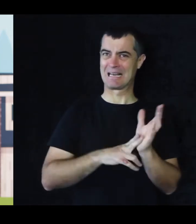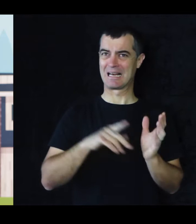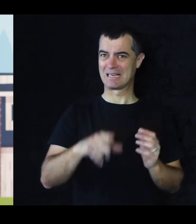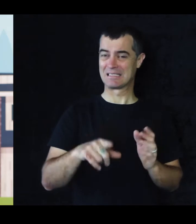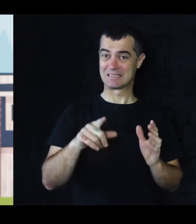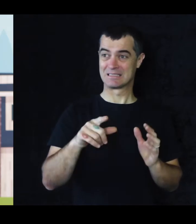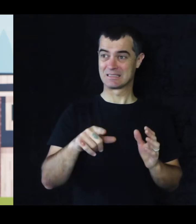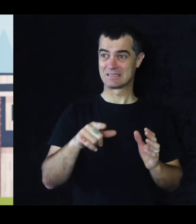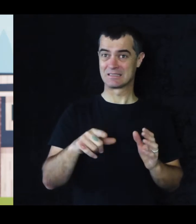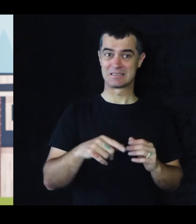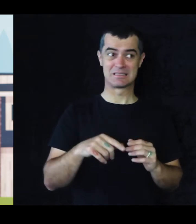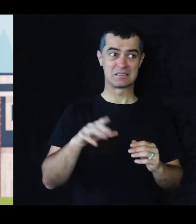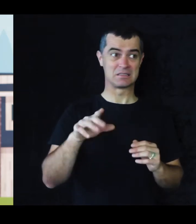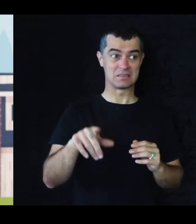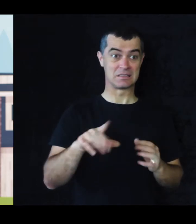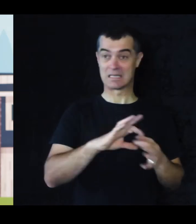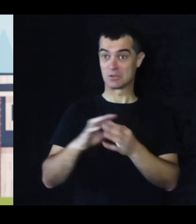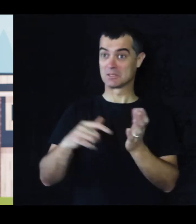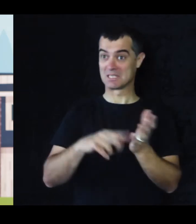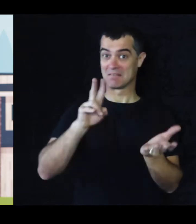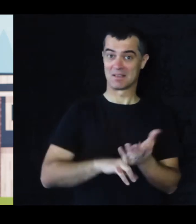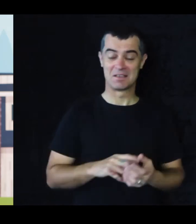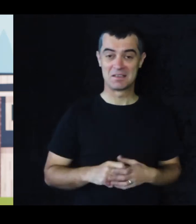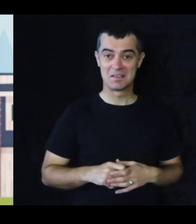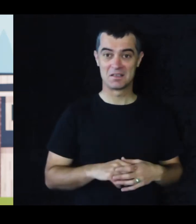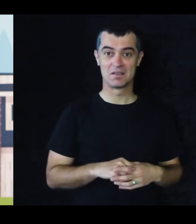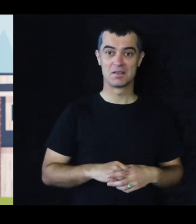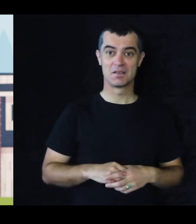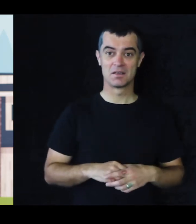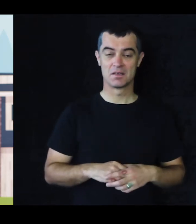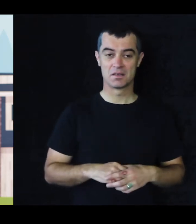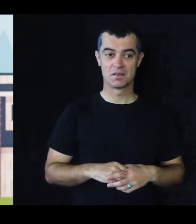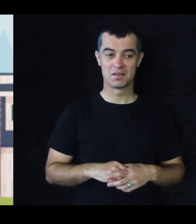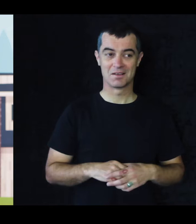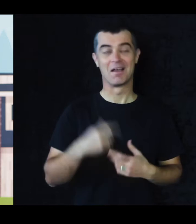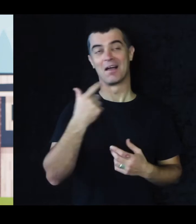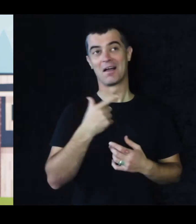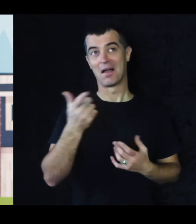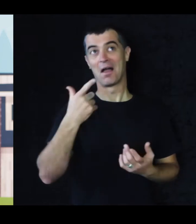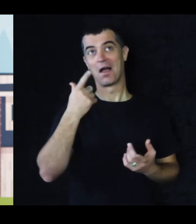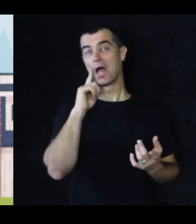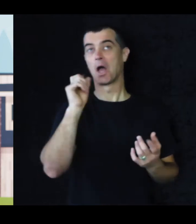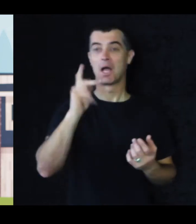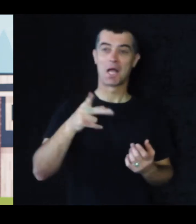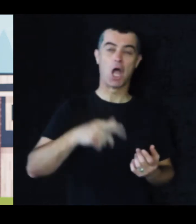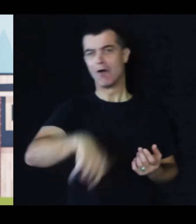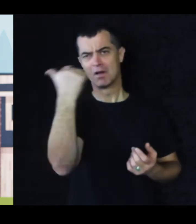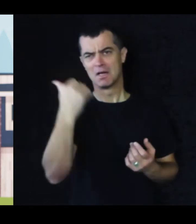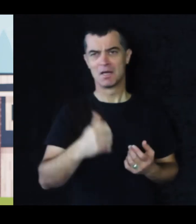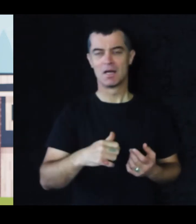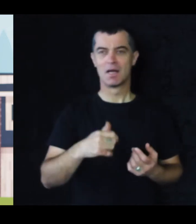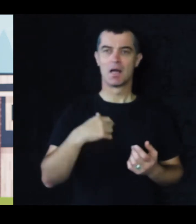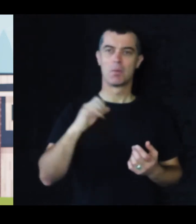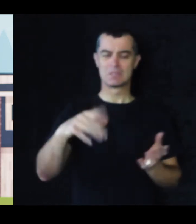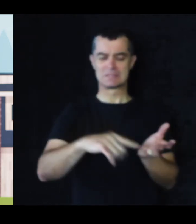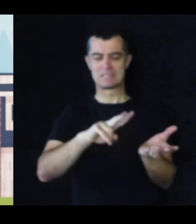it's part of the TV. It's connected to the TV. And I said, okay, I'll get off